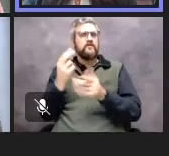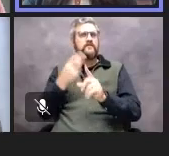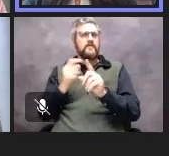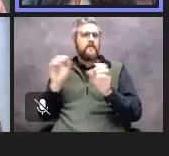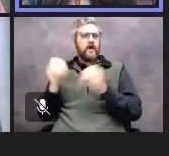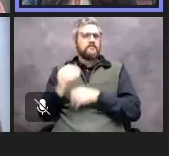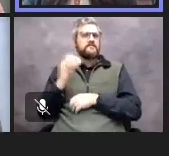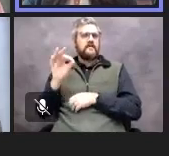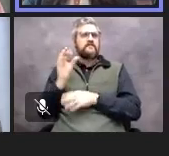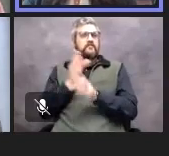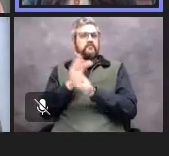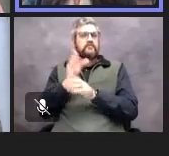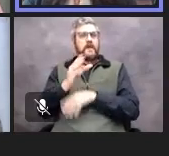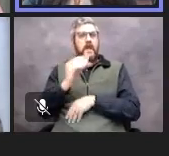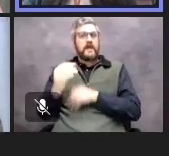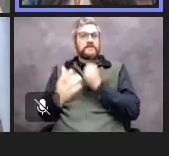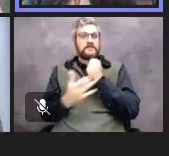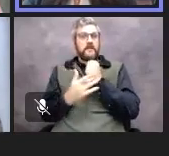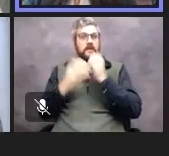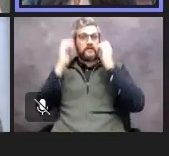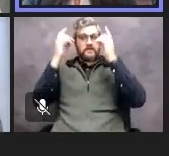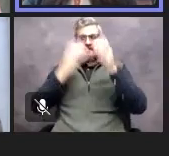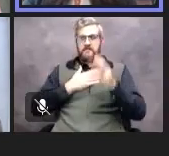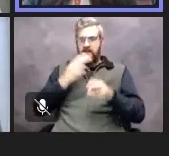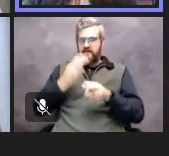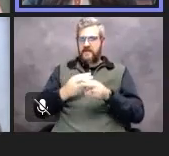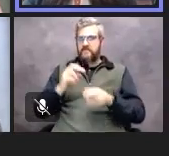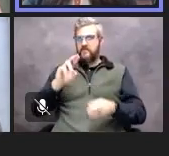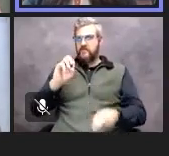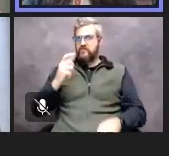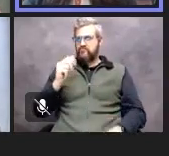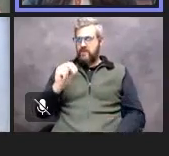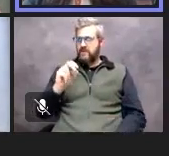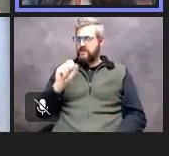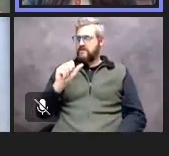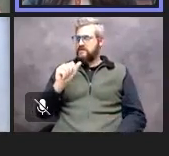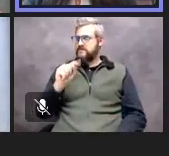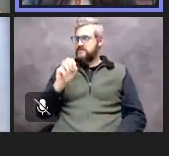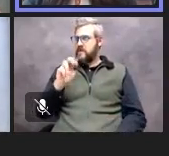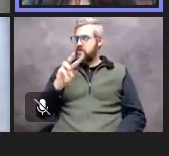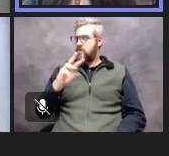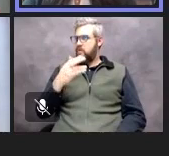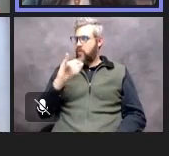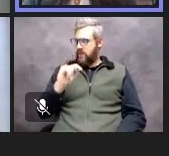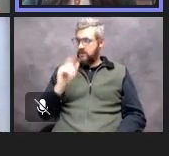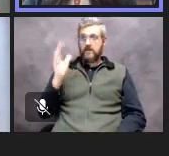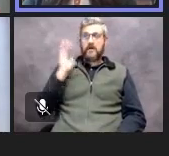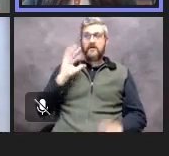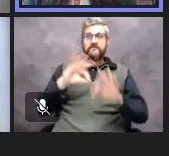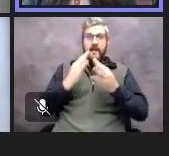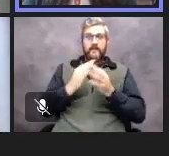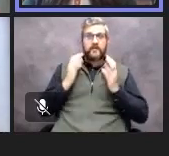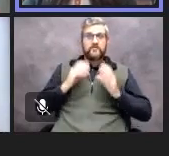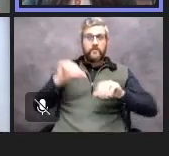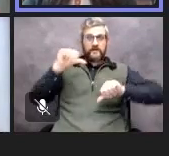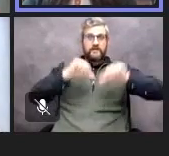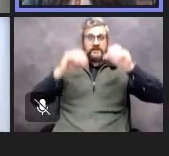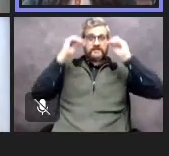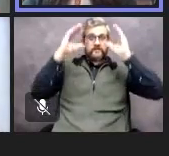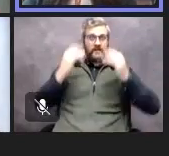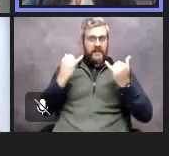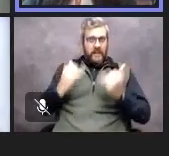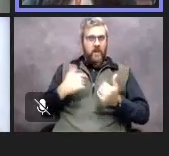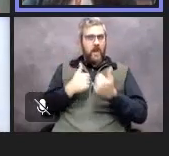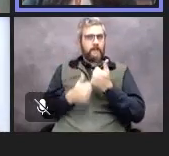Technical Education. My name is Reagan Satterwhite. I'm a former Family and Consumer Sciences teacher, and I now serve as the